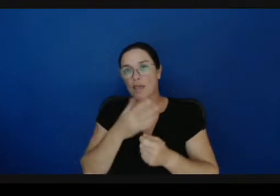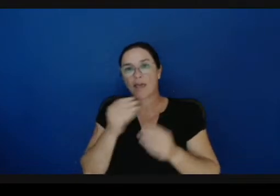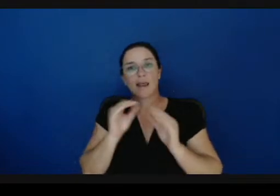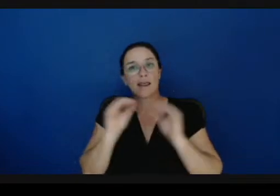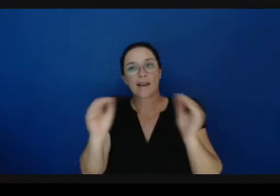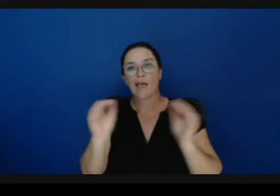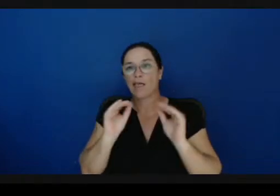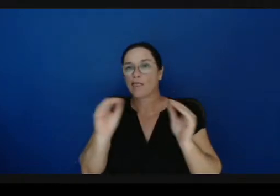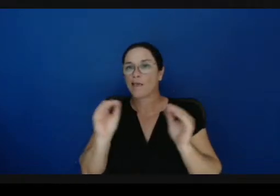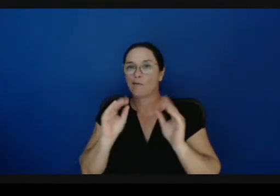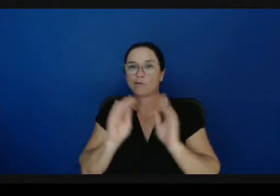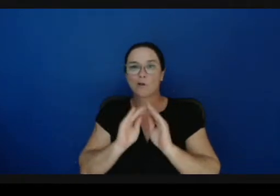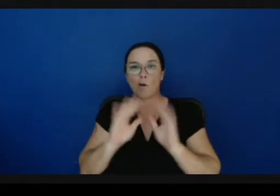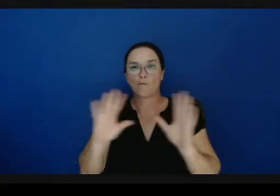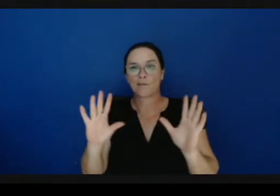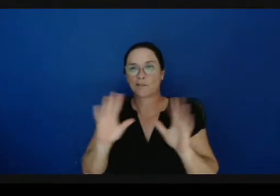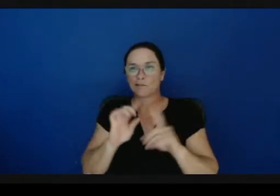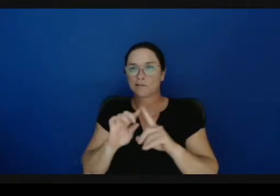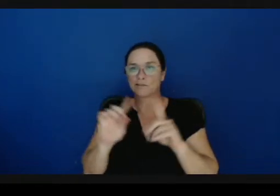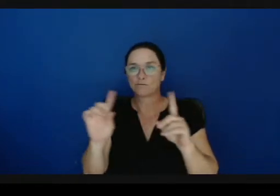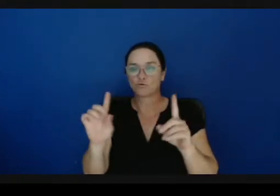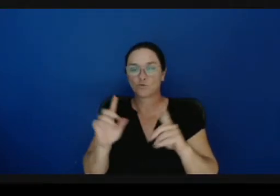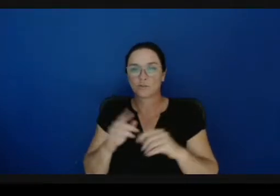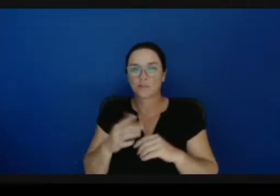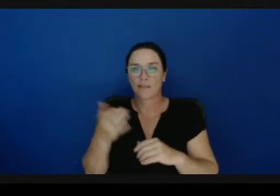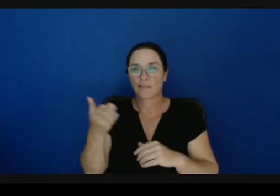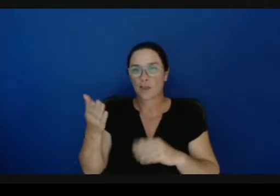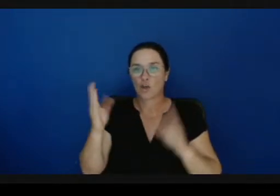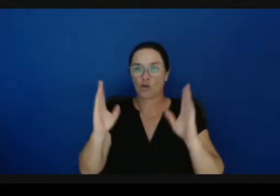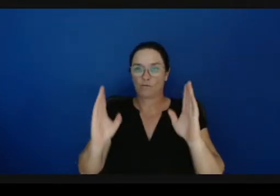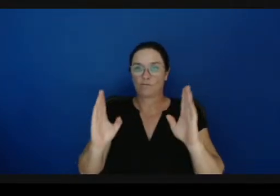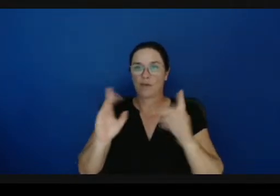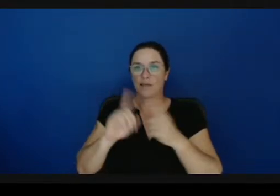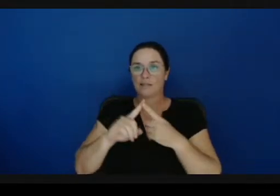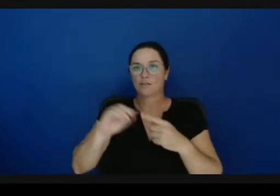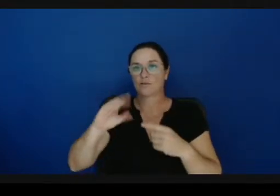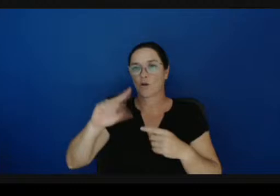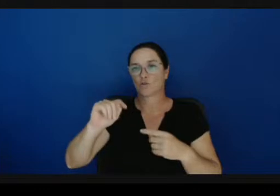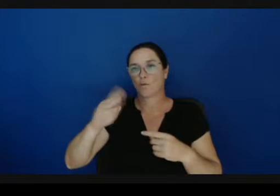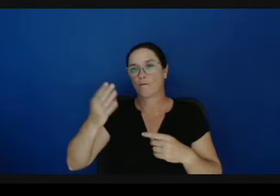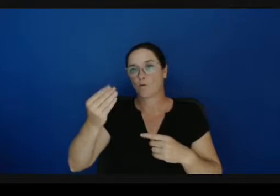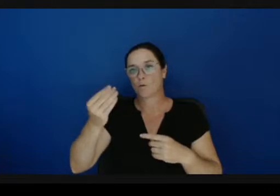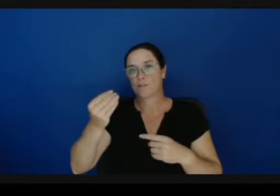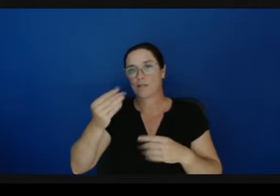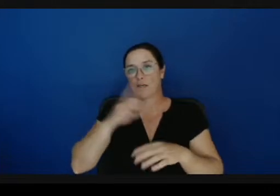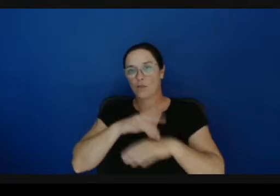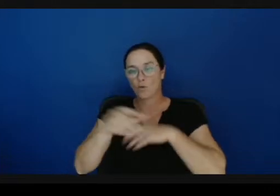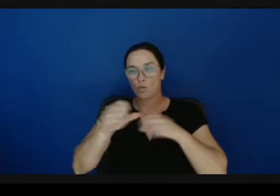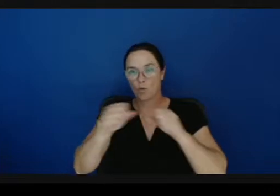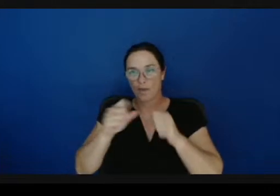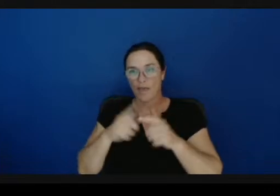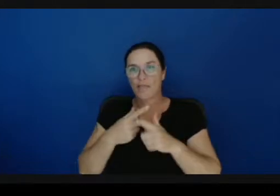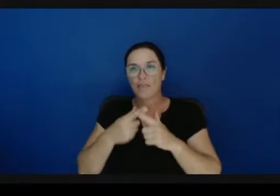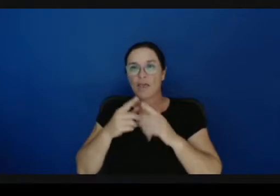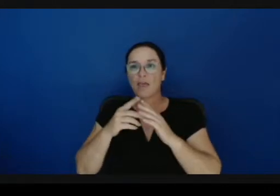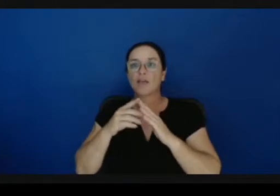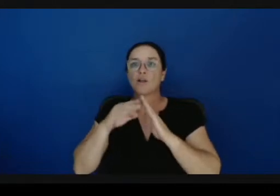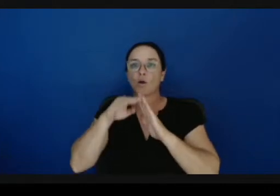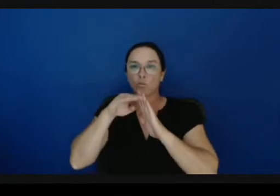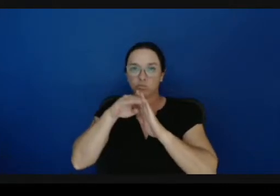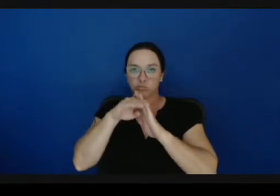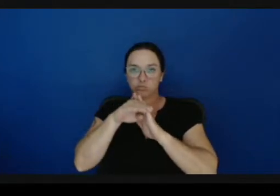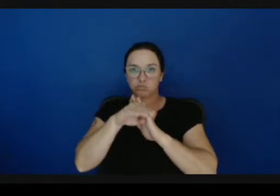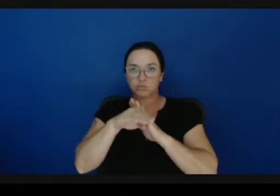that obviously different in this interval here until that October 14th earthquake, when we really saw a slowdown actually at the summit up there. But they point